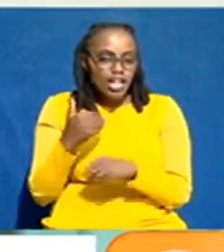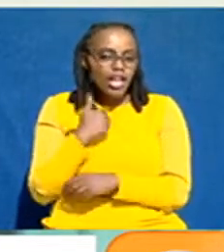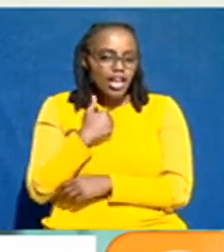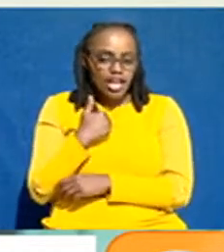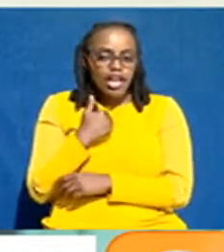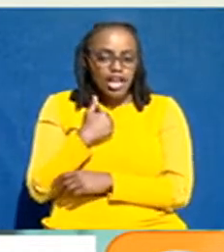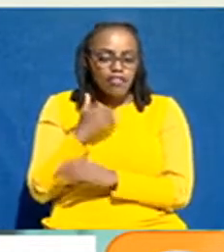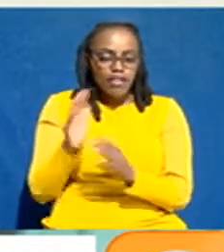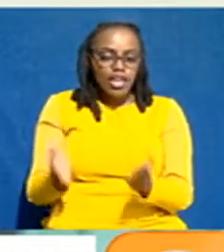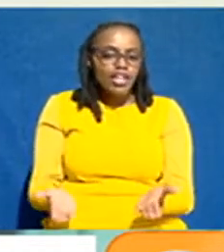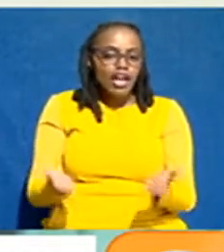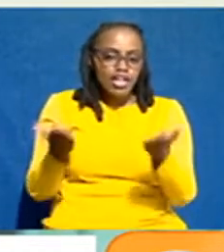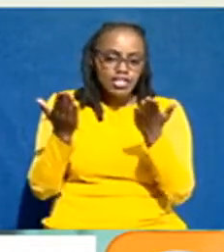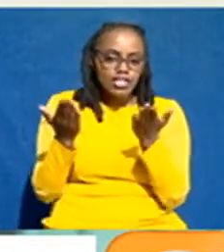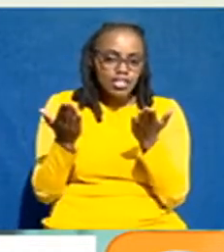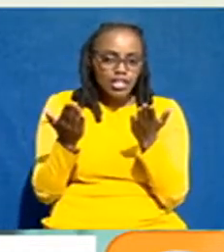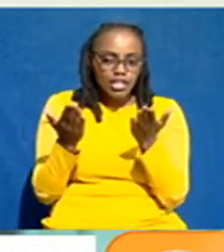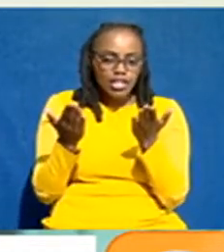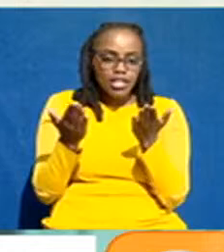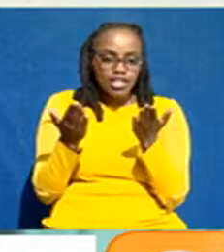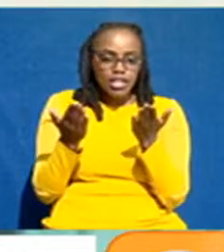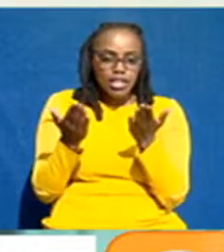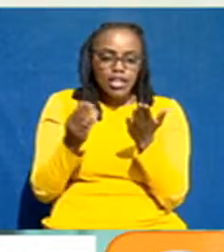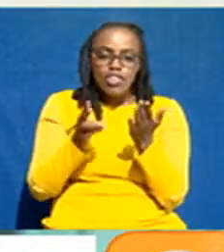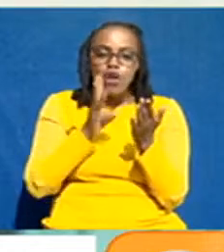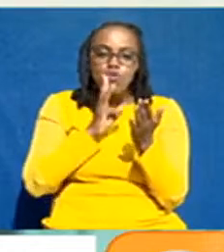that enhances the